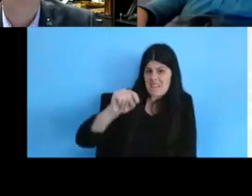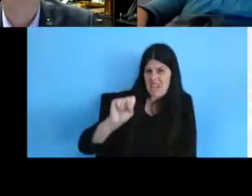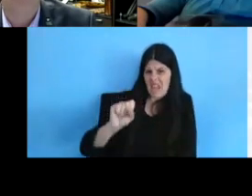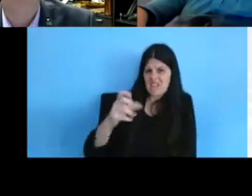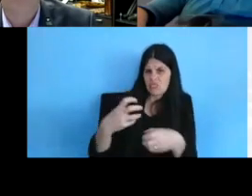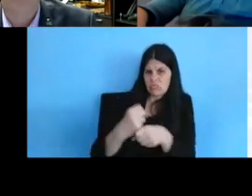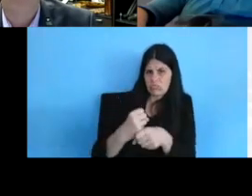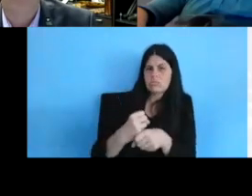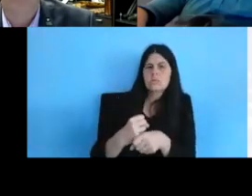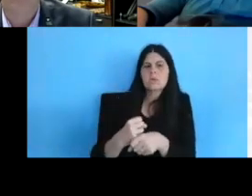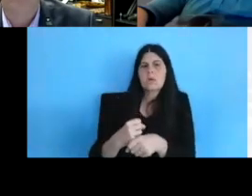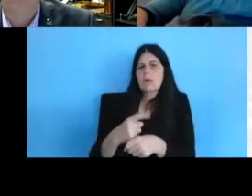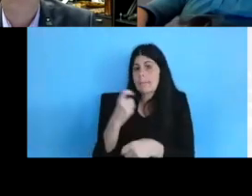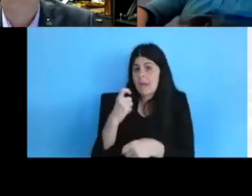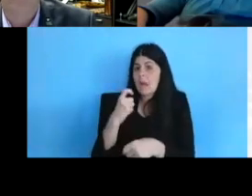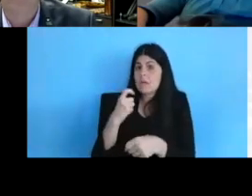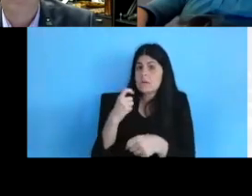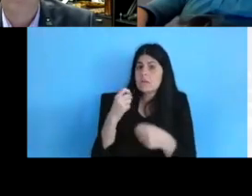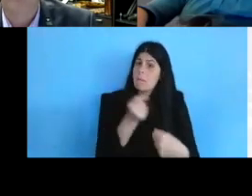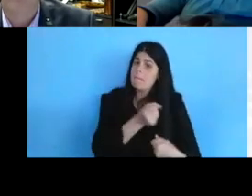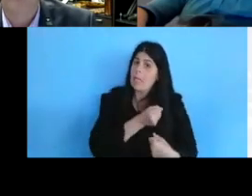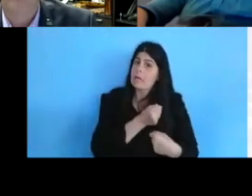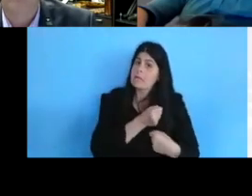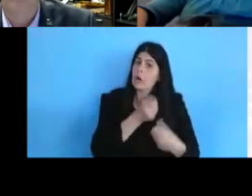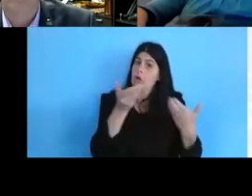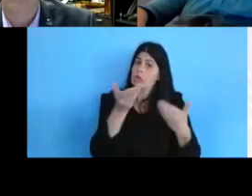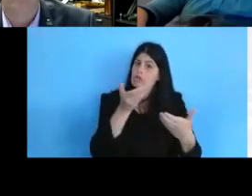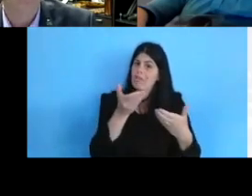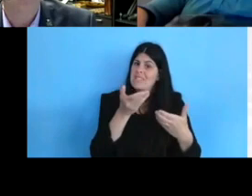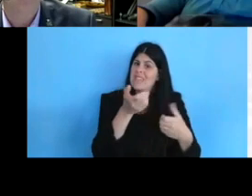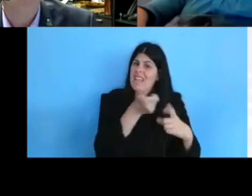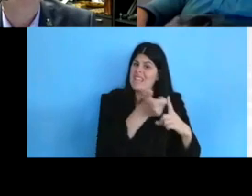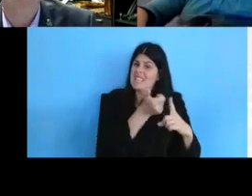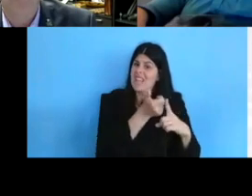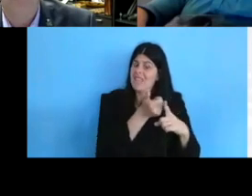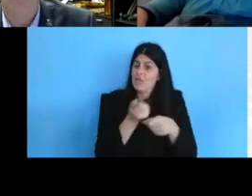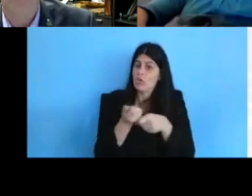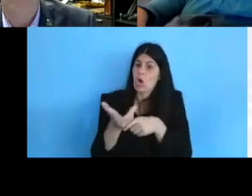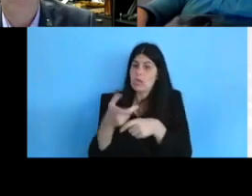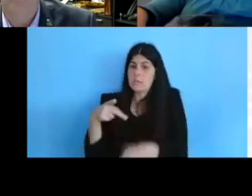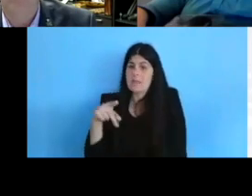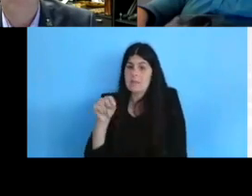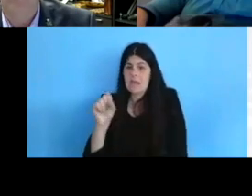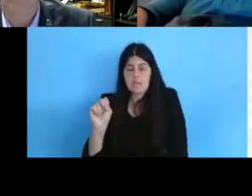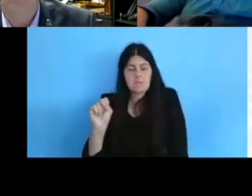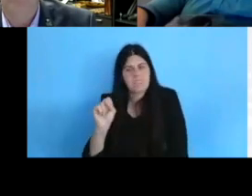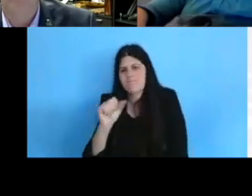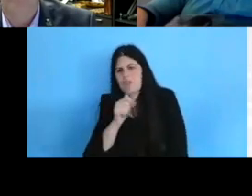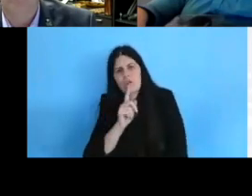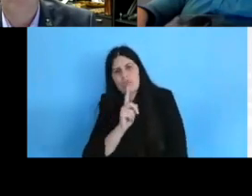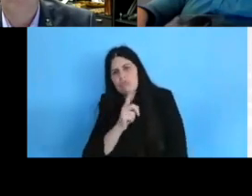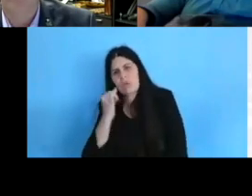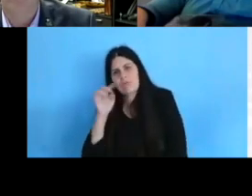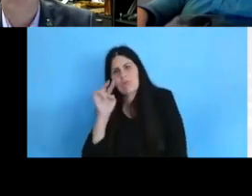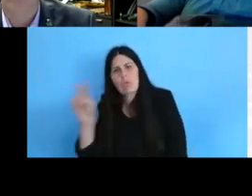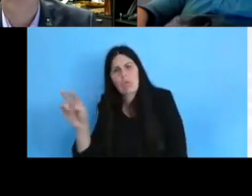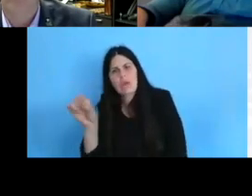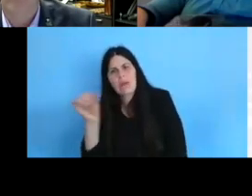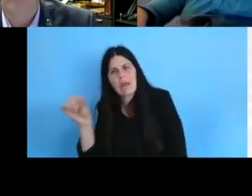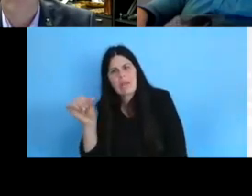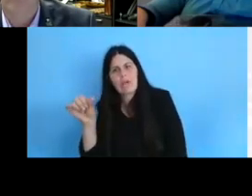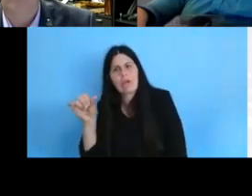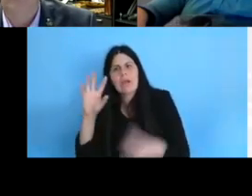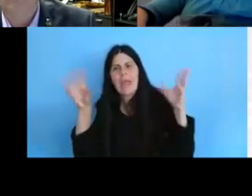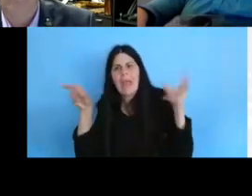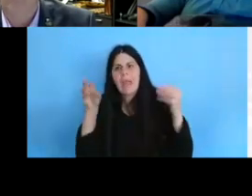from military service. Well, that's not necessarily true, because if you look at ambulance drivers or paramedics, there could be other forms of